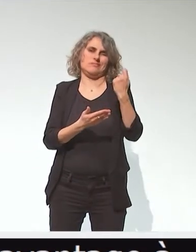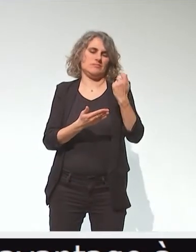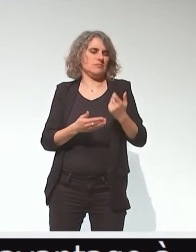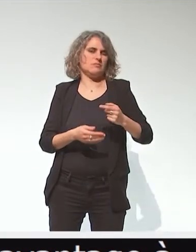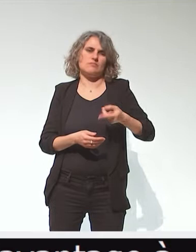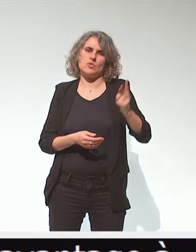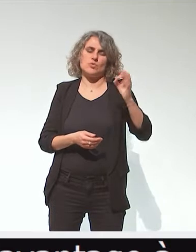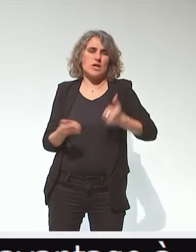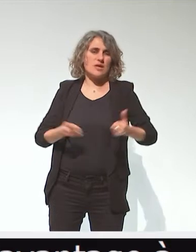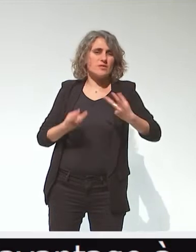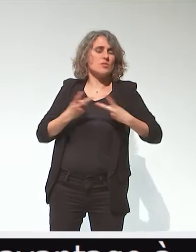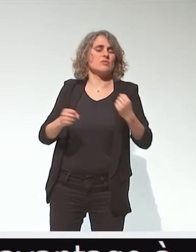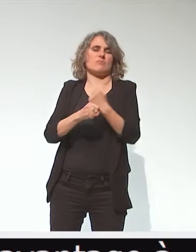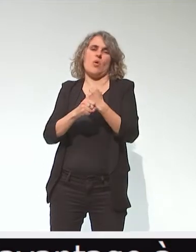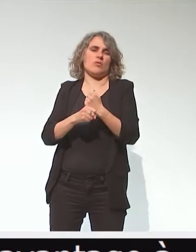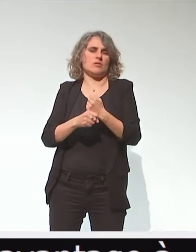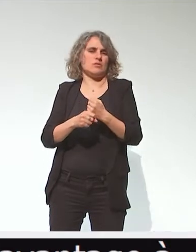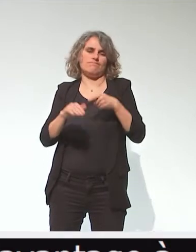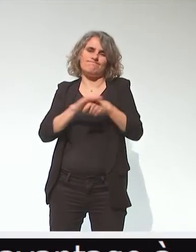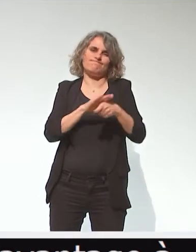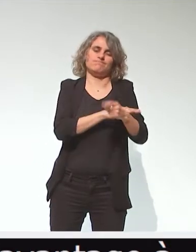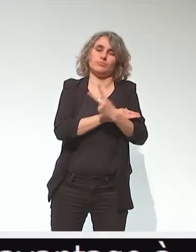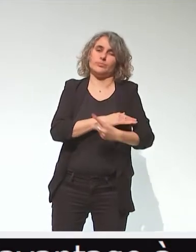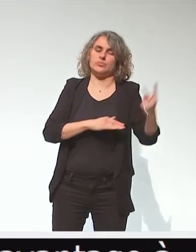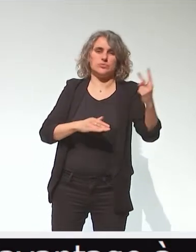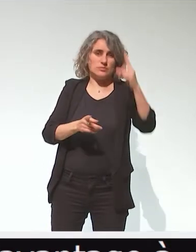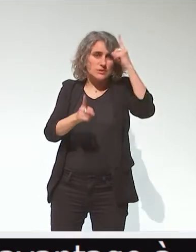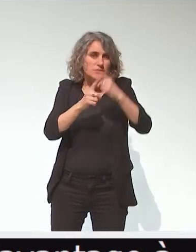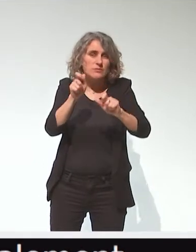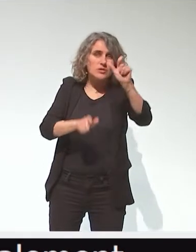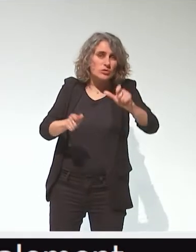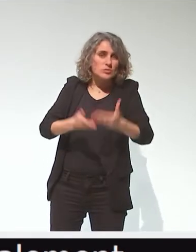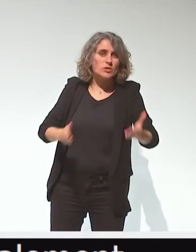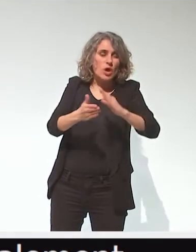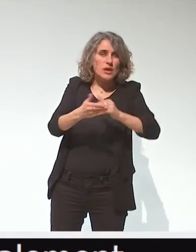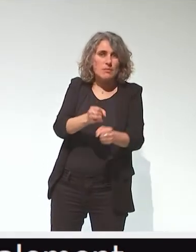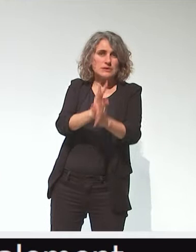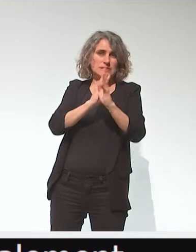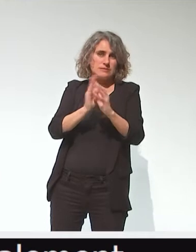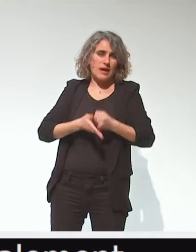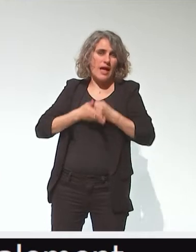and I really like to renew the call also to the ministers that are here today.